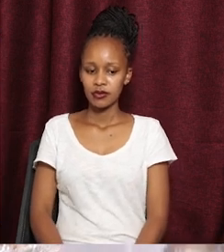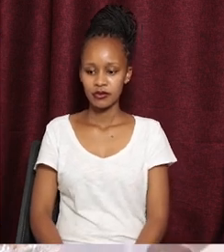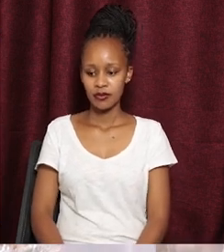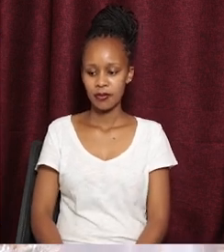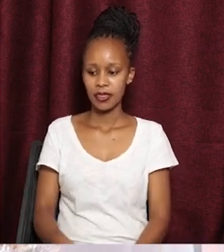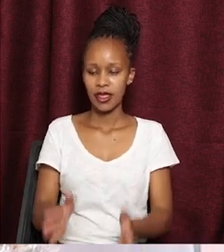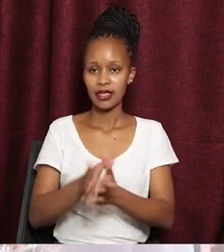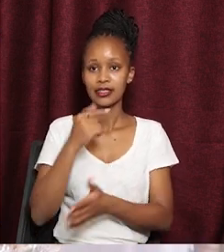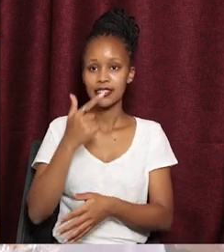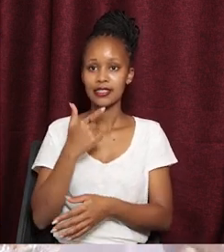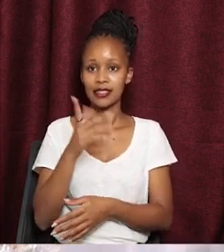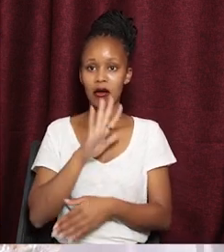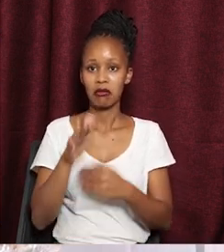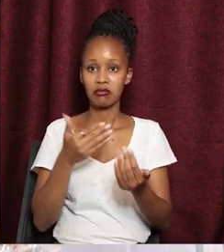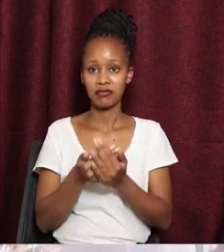and said to them,